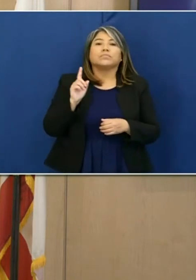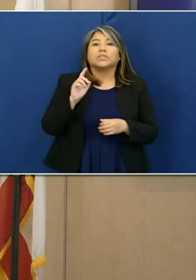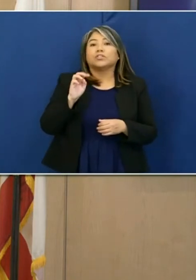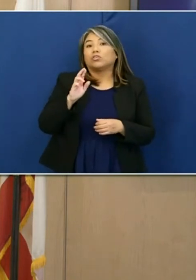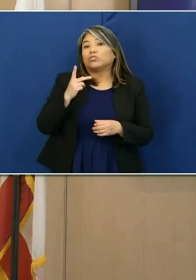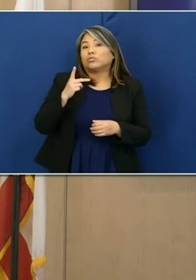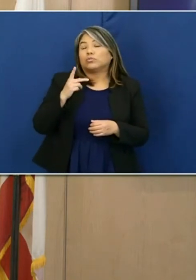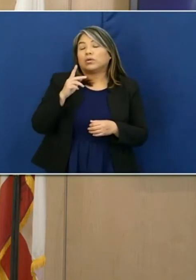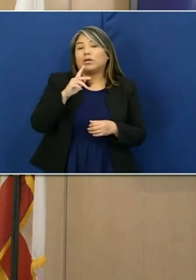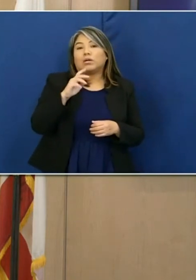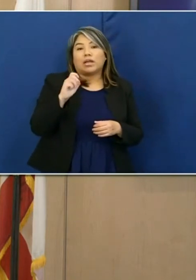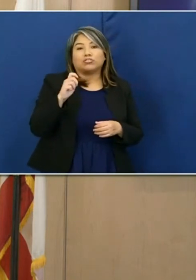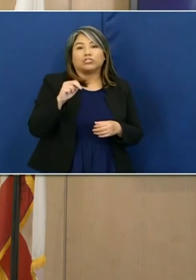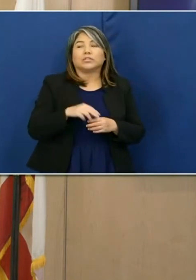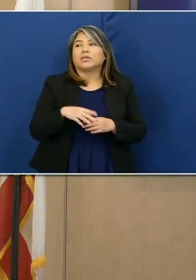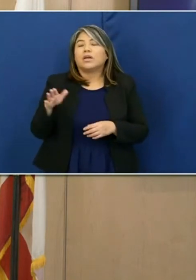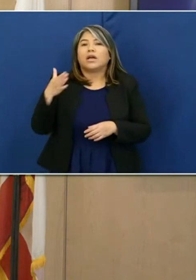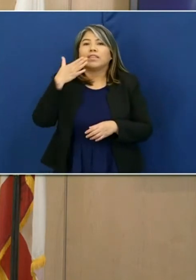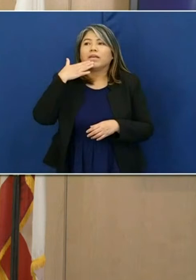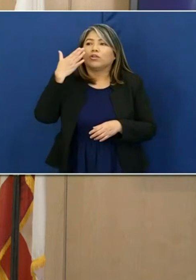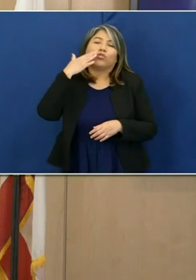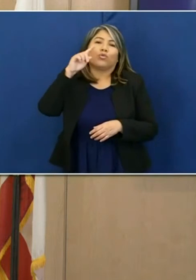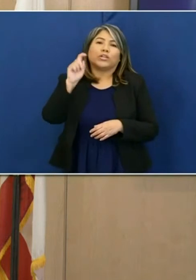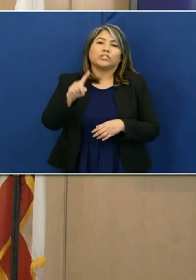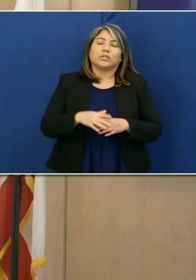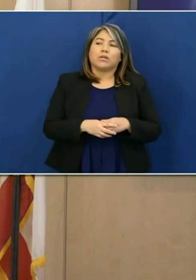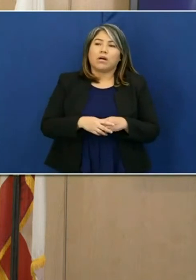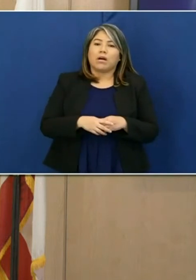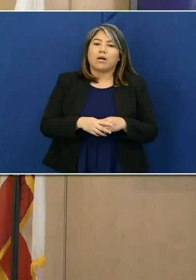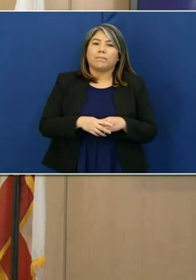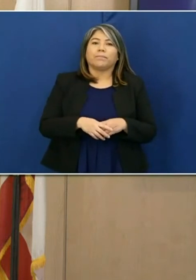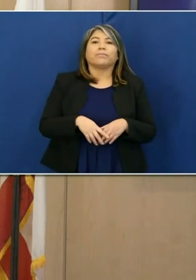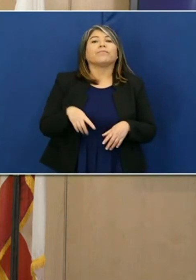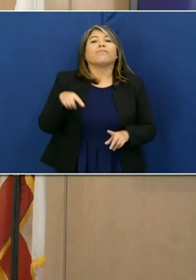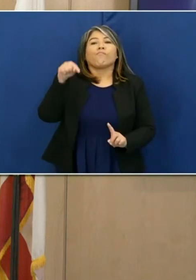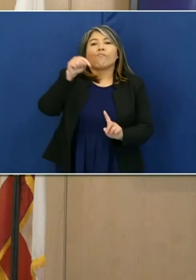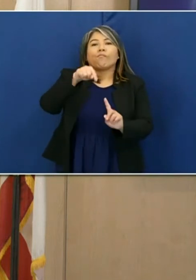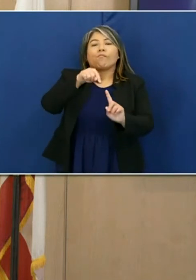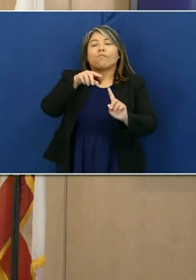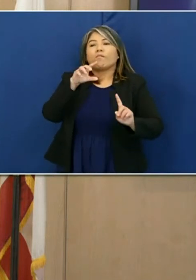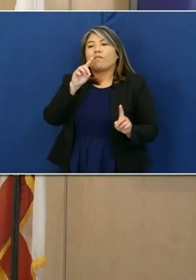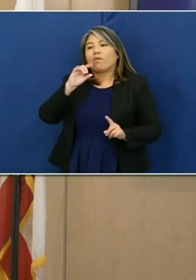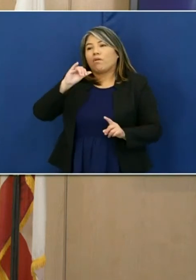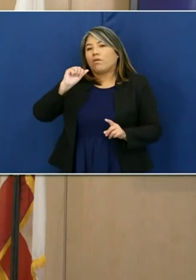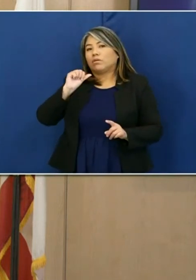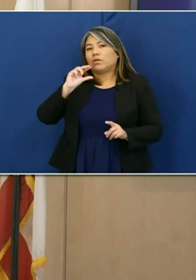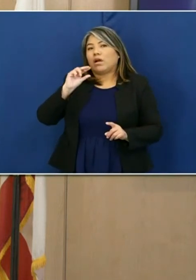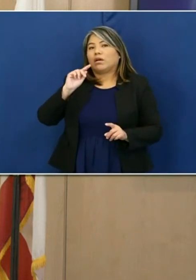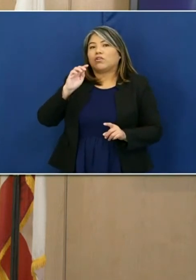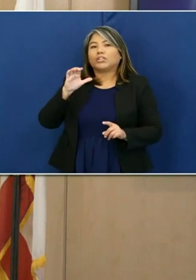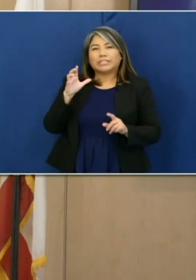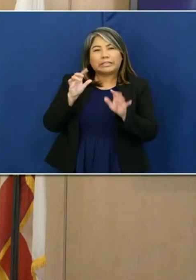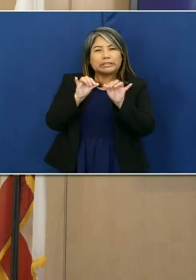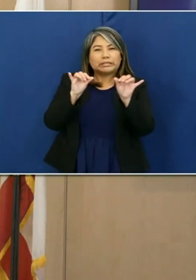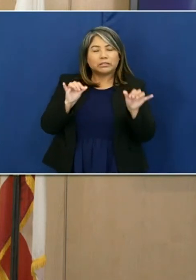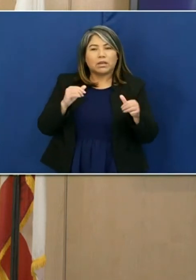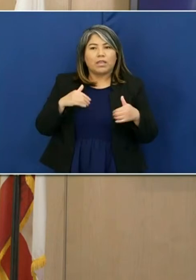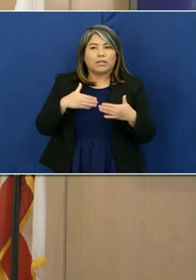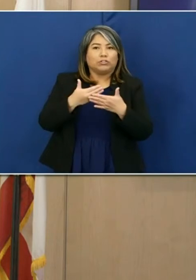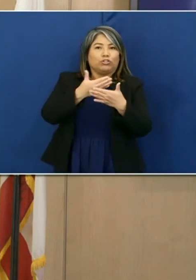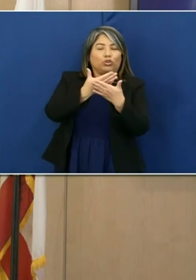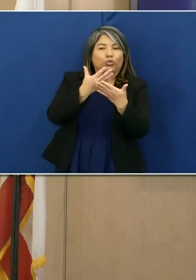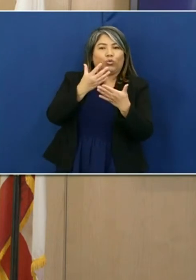Thank you. Yes, so that's a good question, and it comes down to the diagnostic assay here, which is being used, which is the